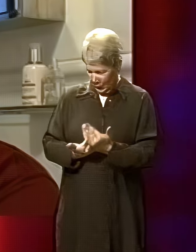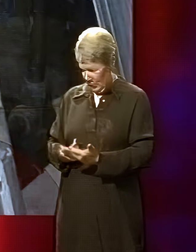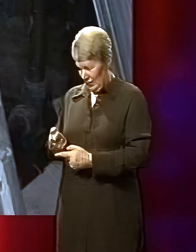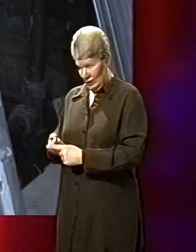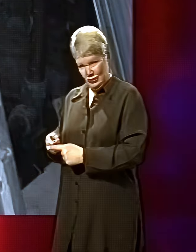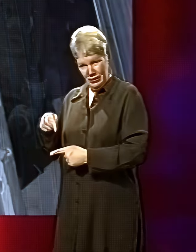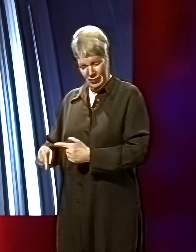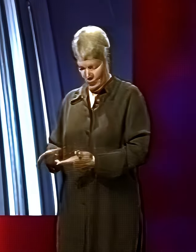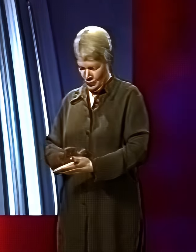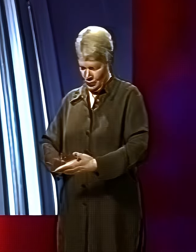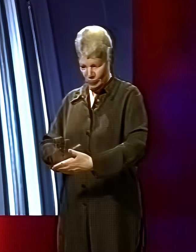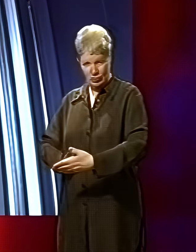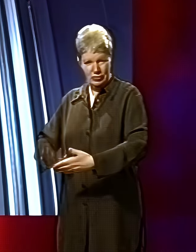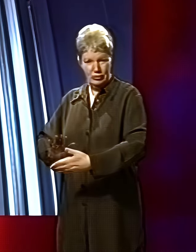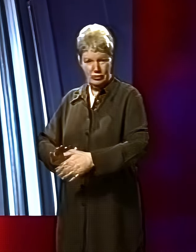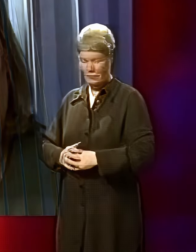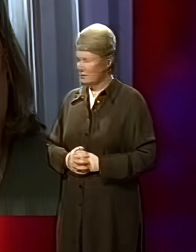kitchen.